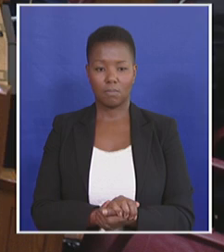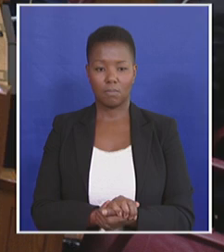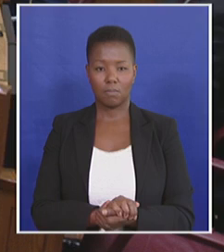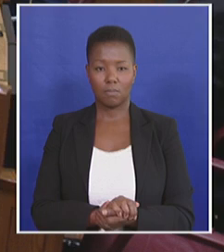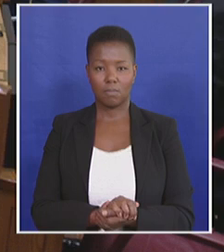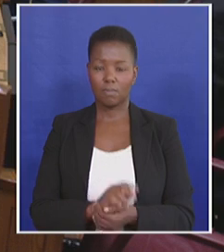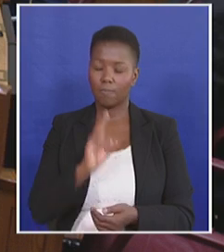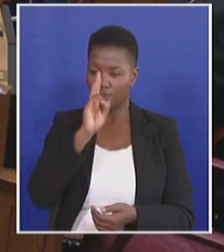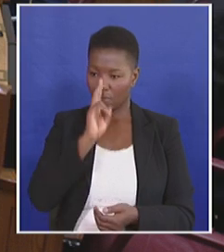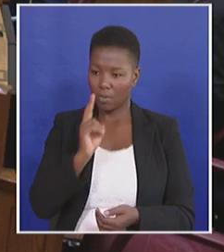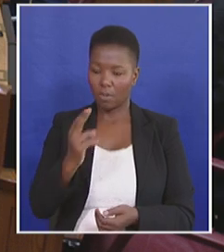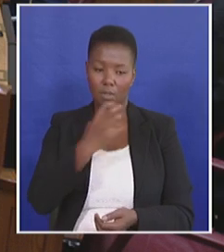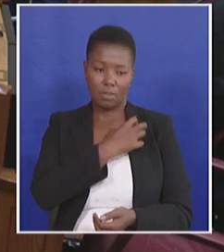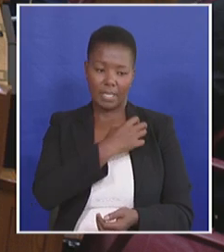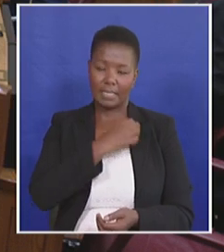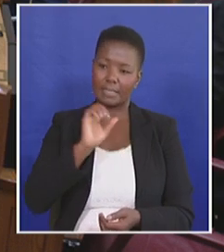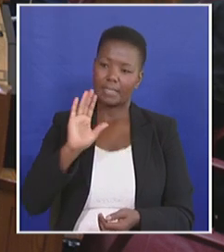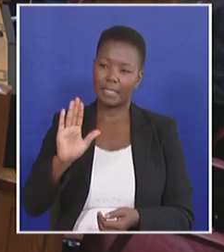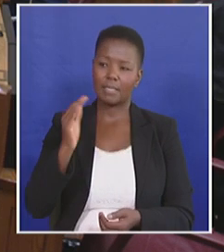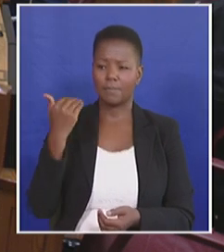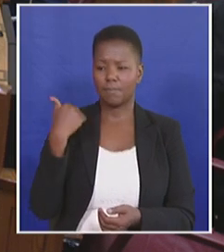Honorable Minister, the report that was